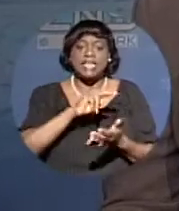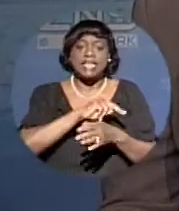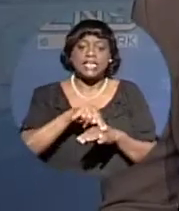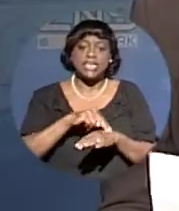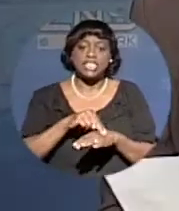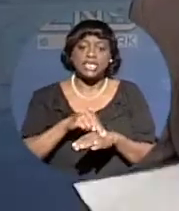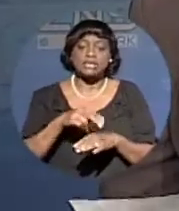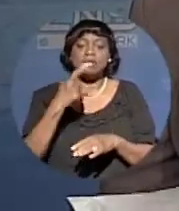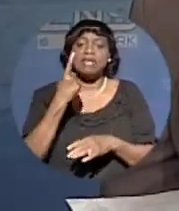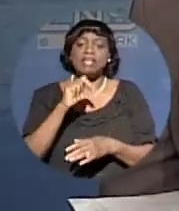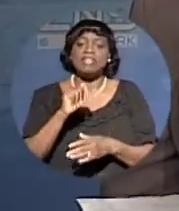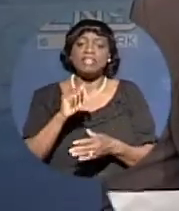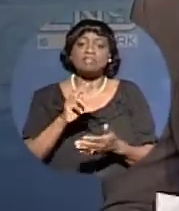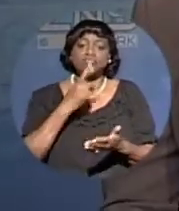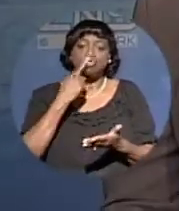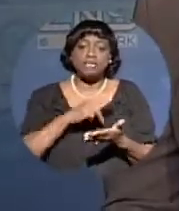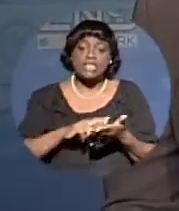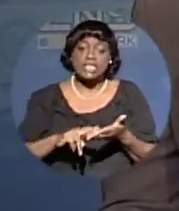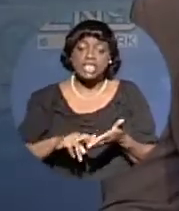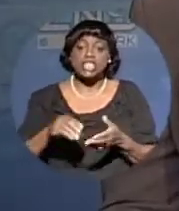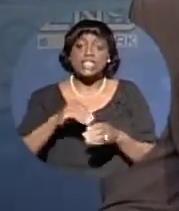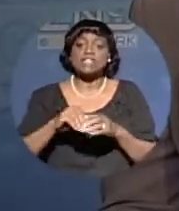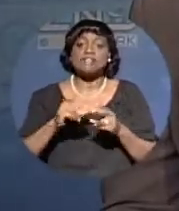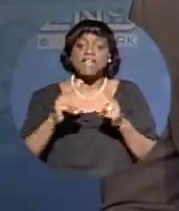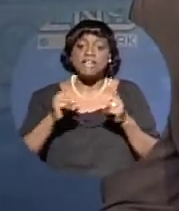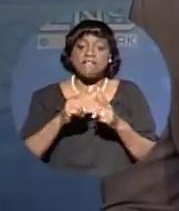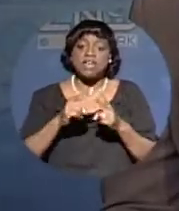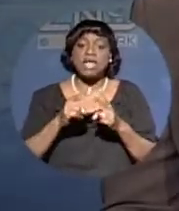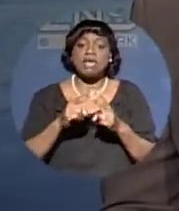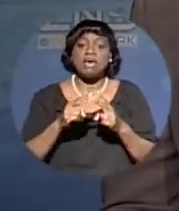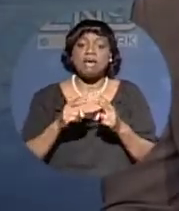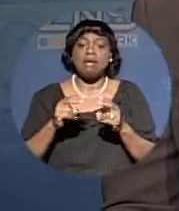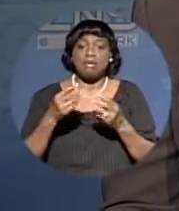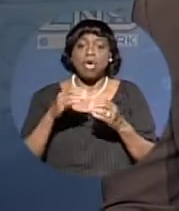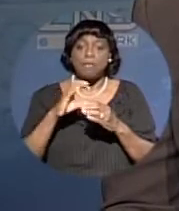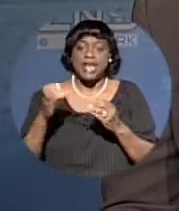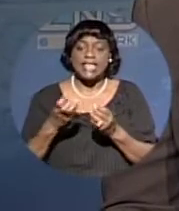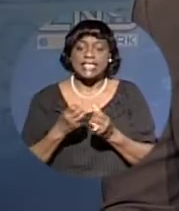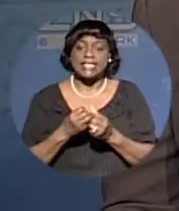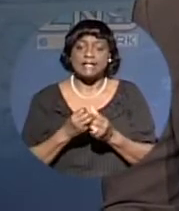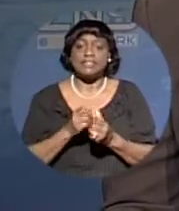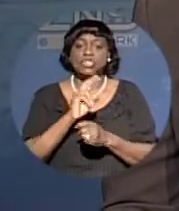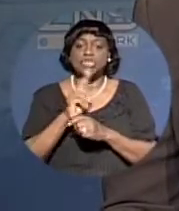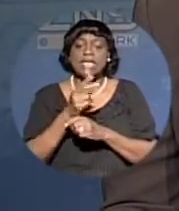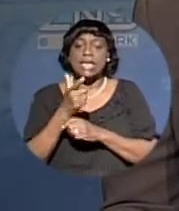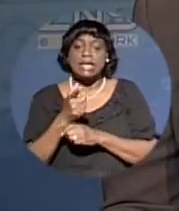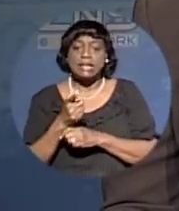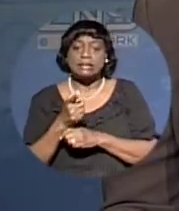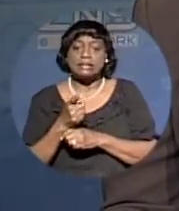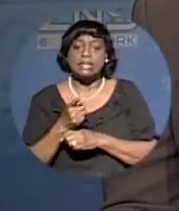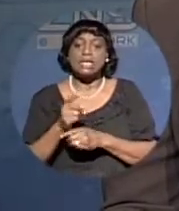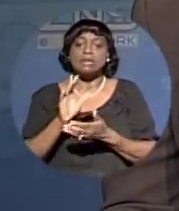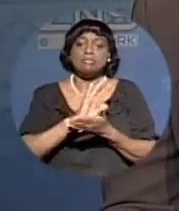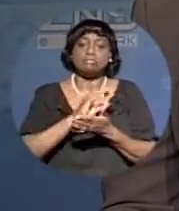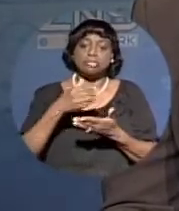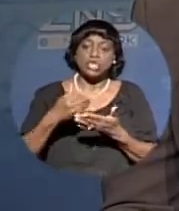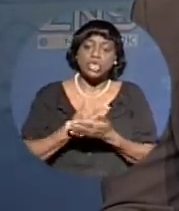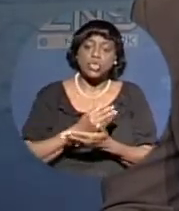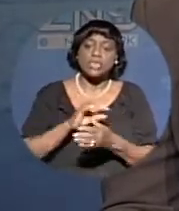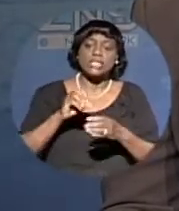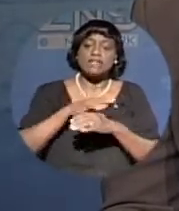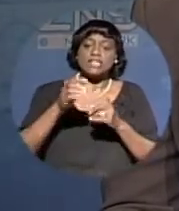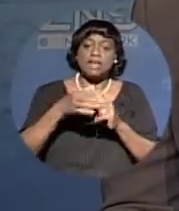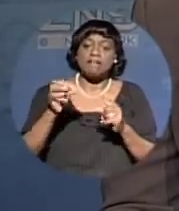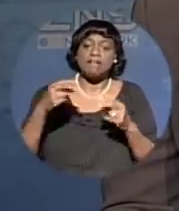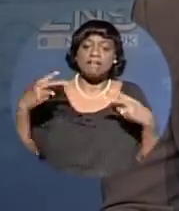Now, the research was quite comprehensive. It included questions on gun ownership, public displays of violence, media coverage of violence, and the effects